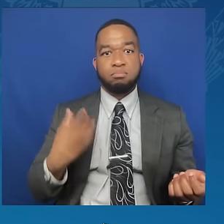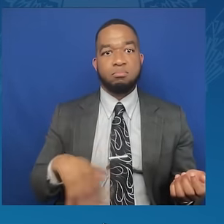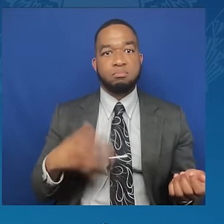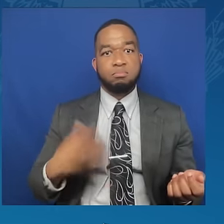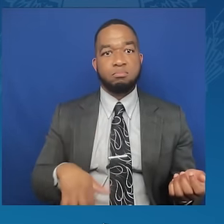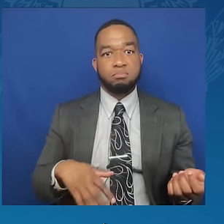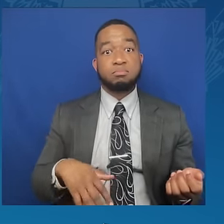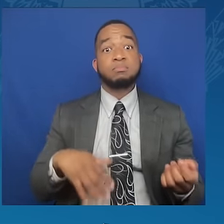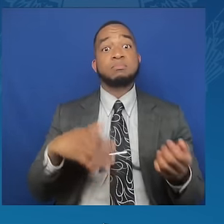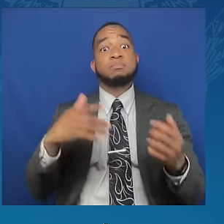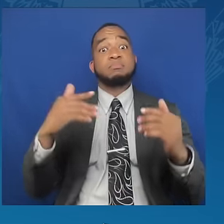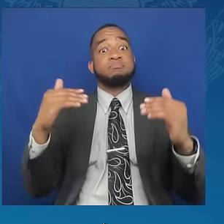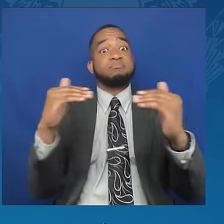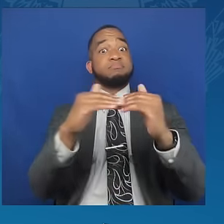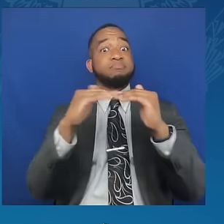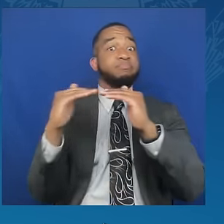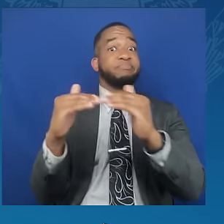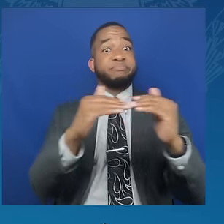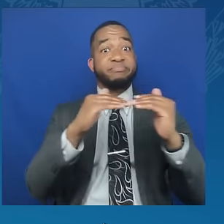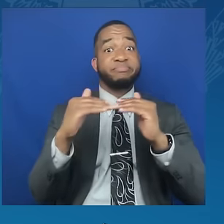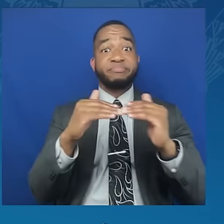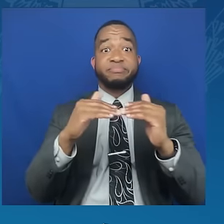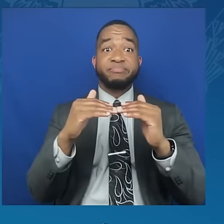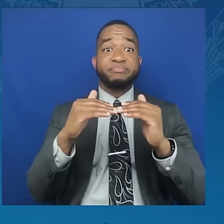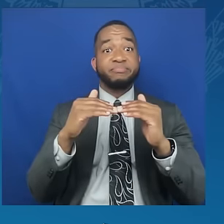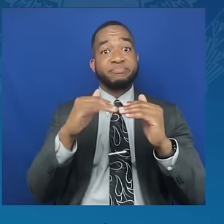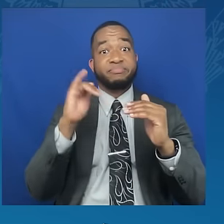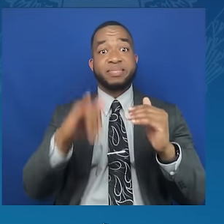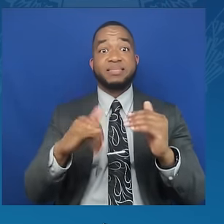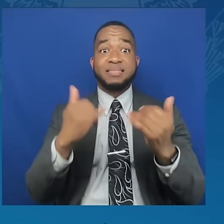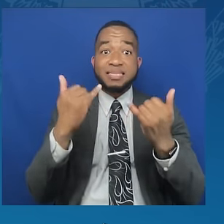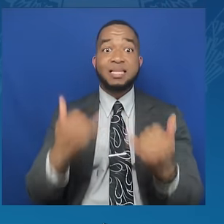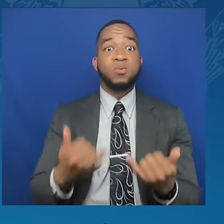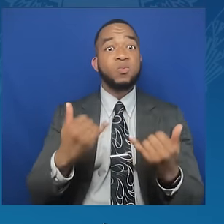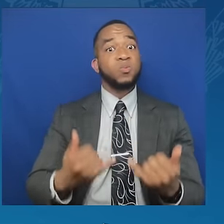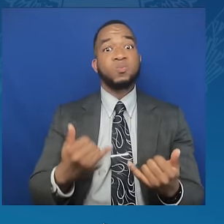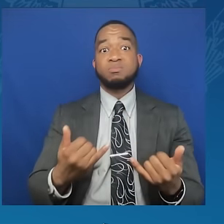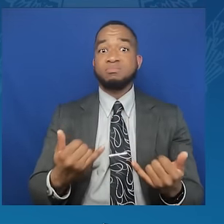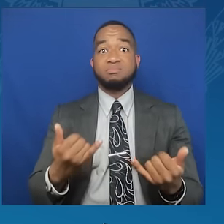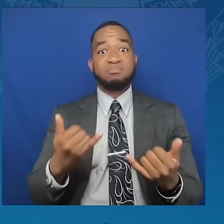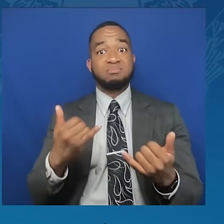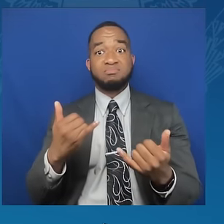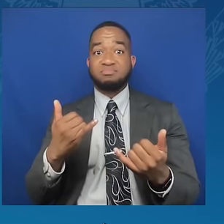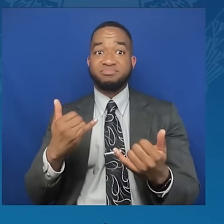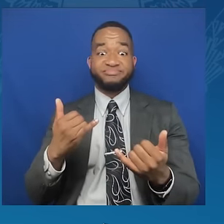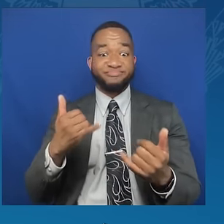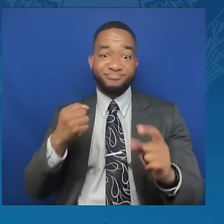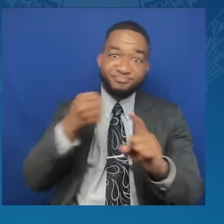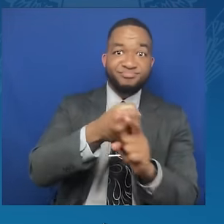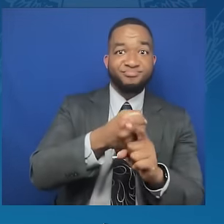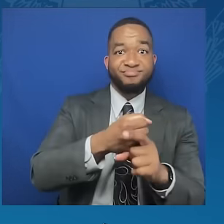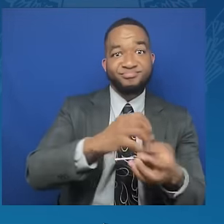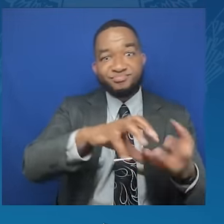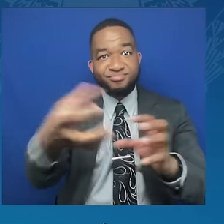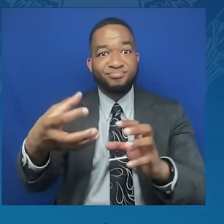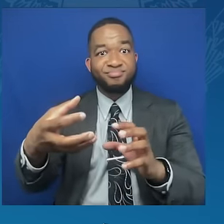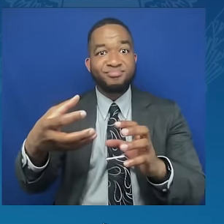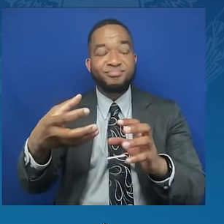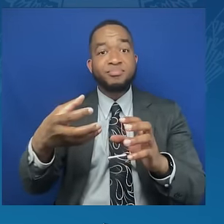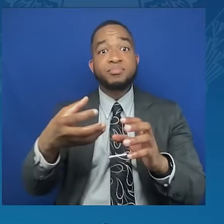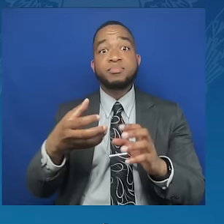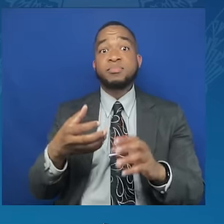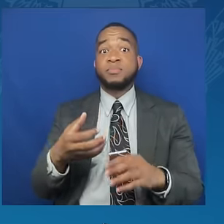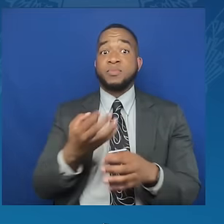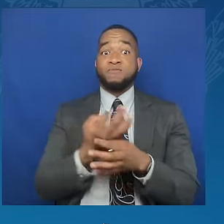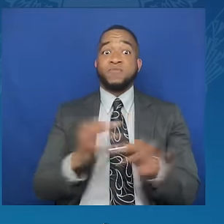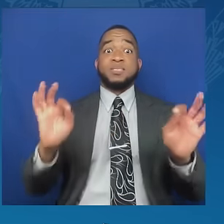threats and violence against poll workers. In the face of these assaults on the freedom to vote, and in honor of